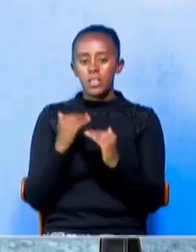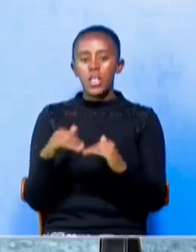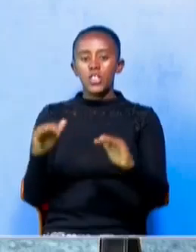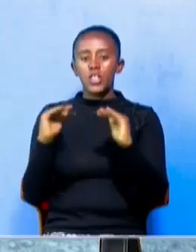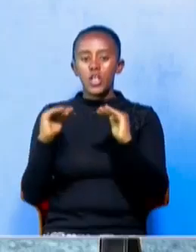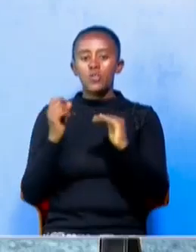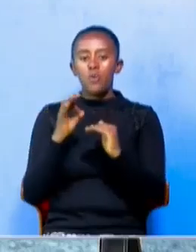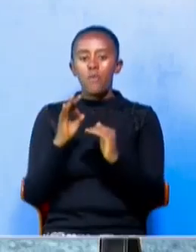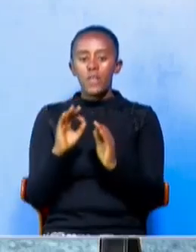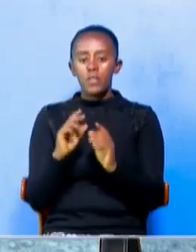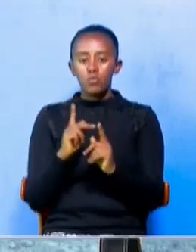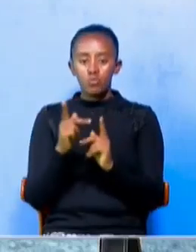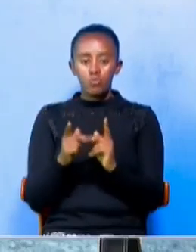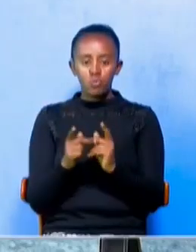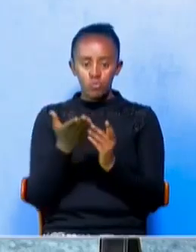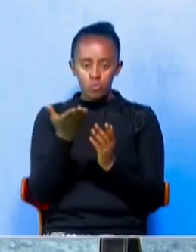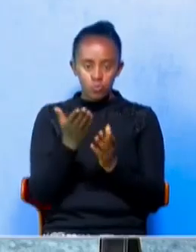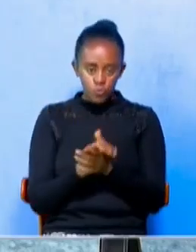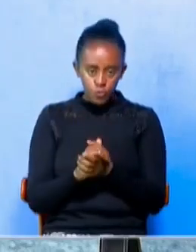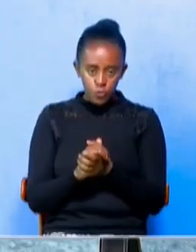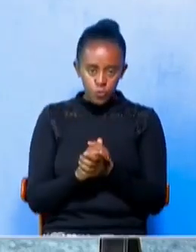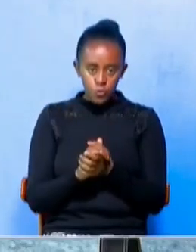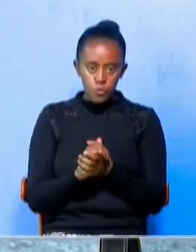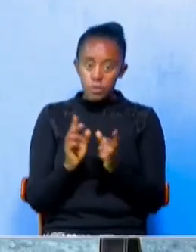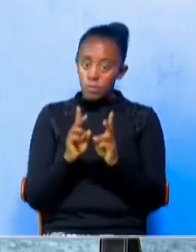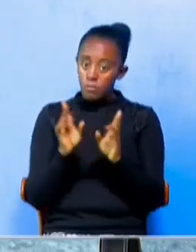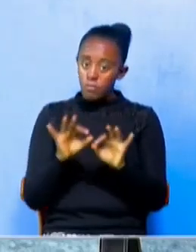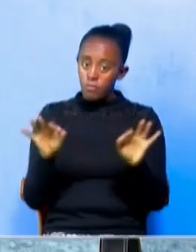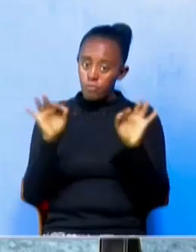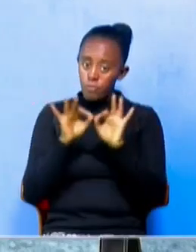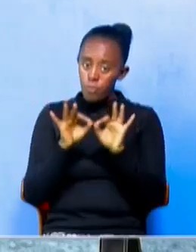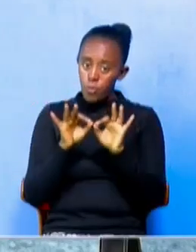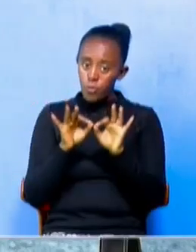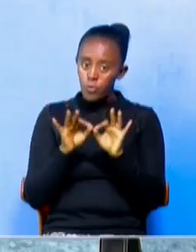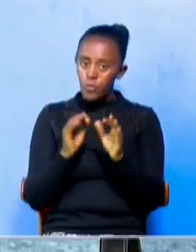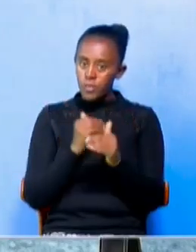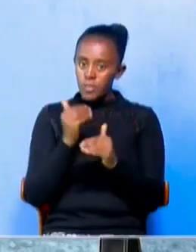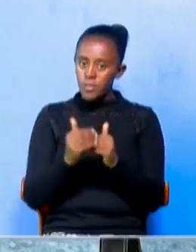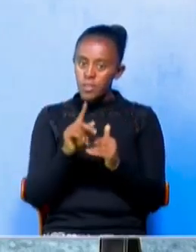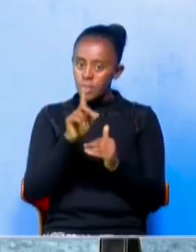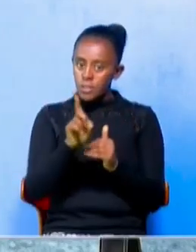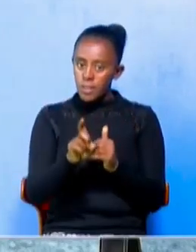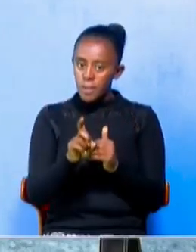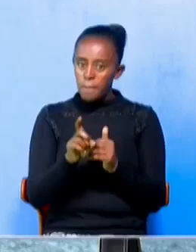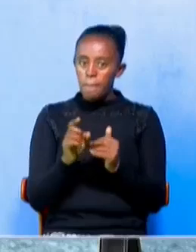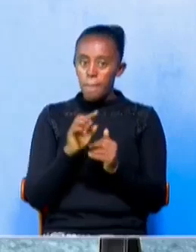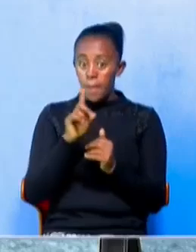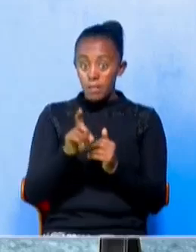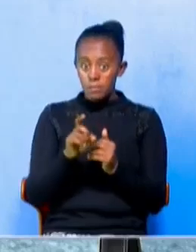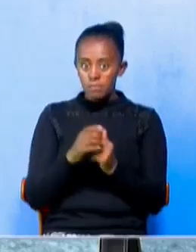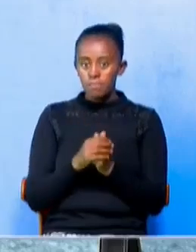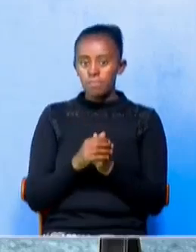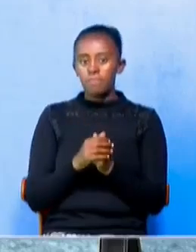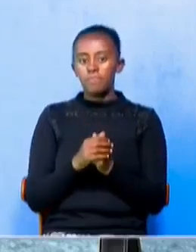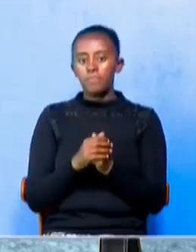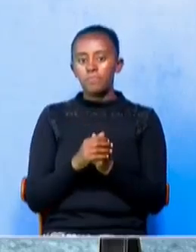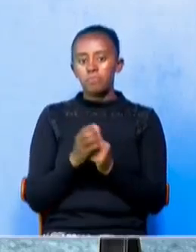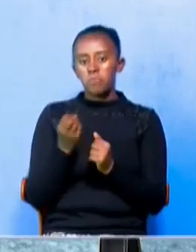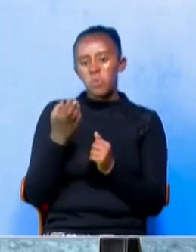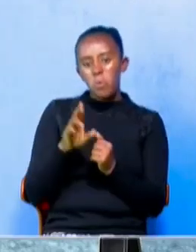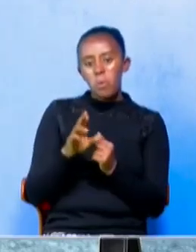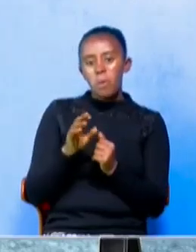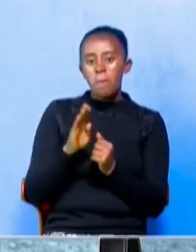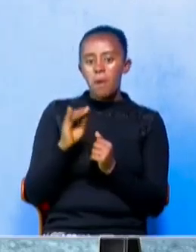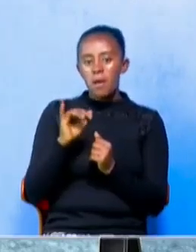your session. Right? These are very important. And then ask him by asking, okay, or by